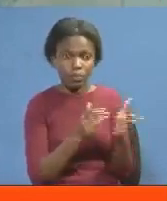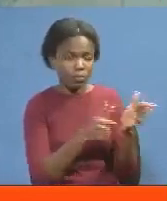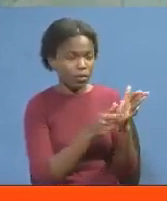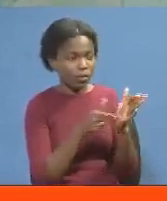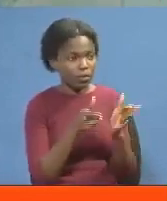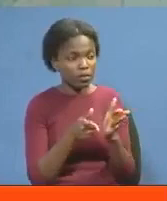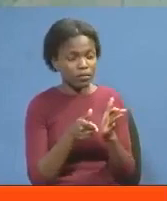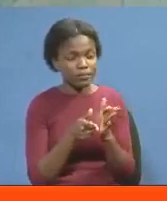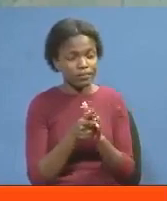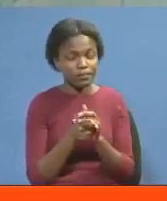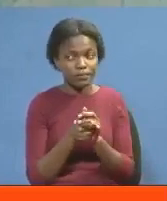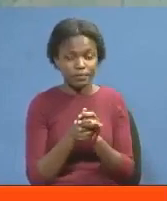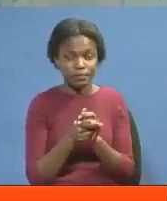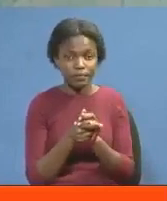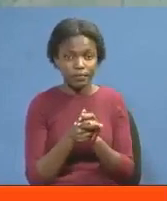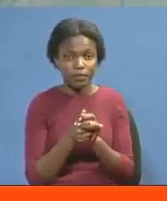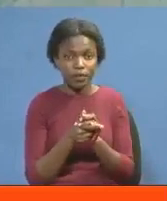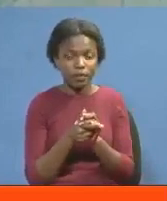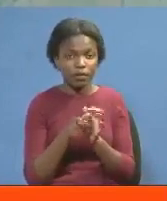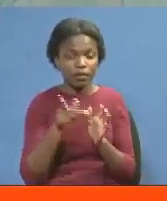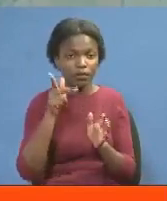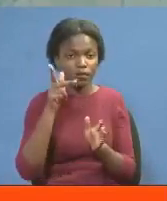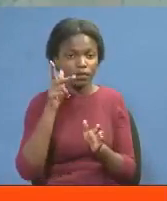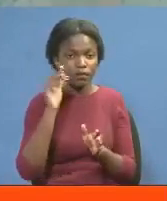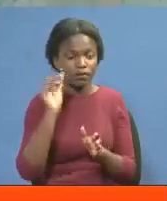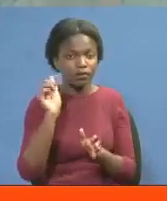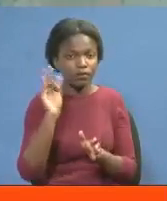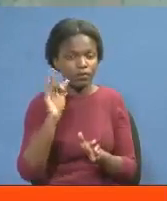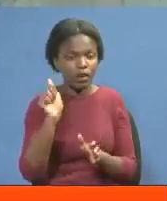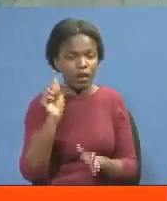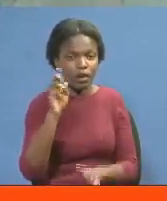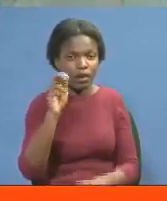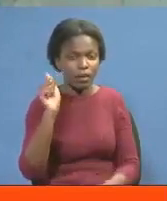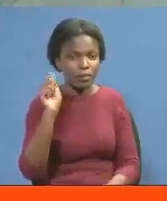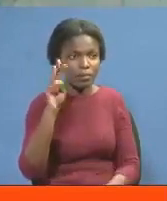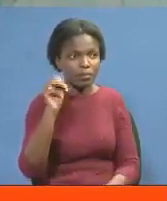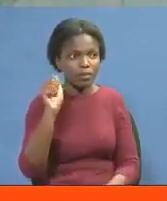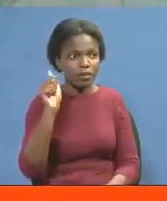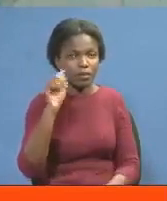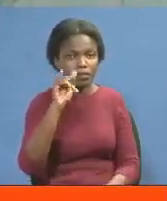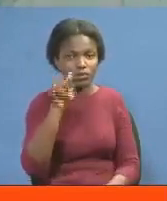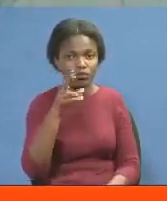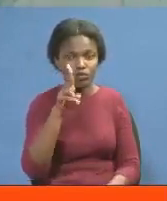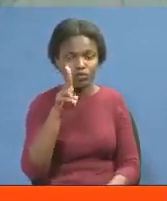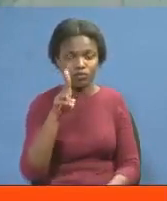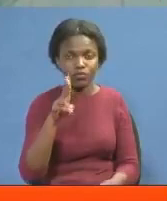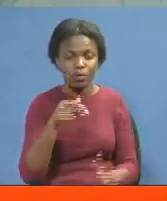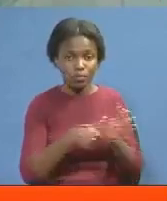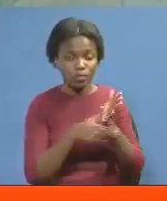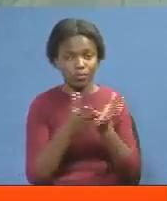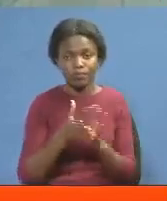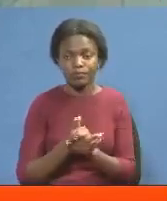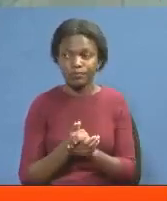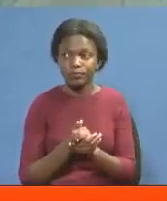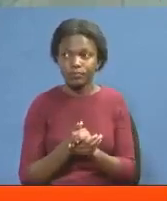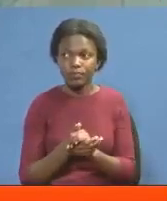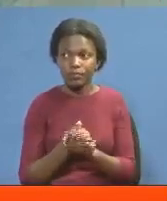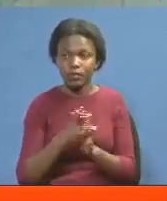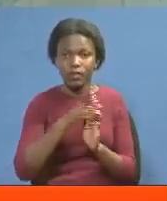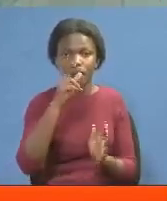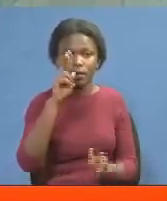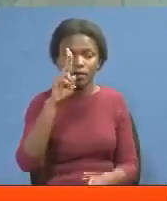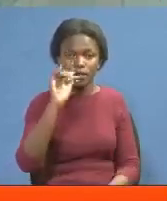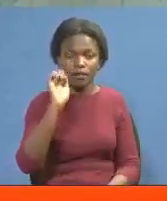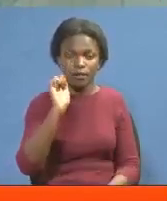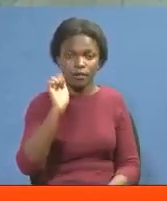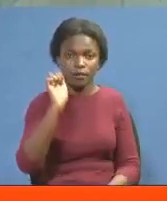problem. And by the way, we need to help Farmajo be voted out so we can have peace in Somalia and friendship with our country. And keep the refugees here. Don't take